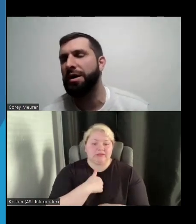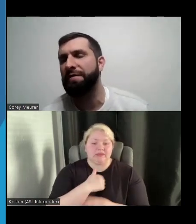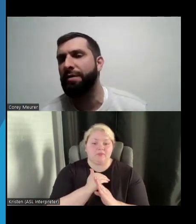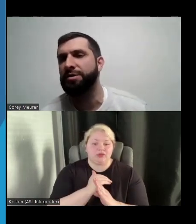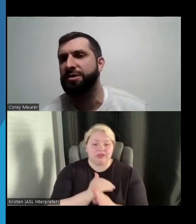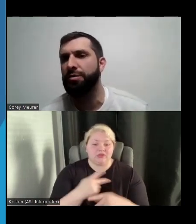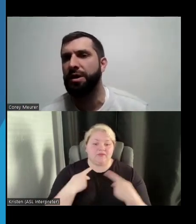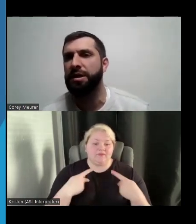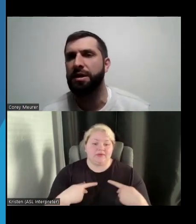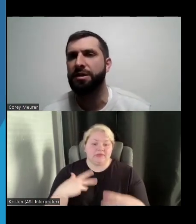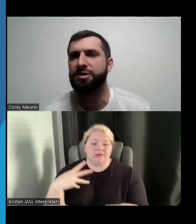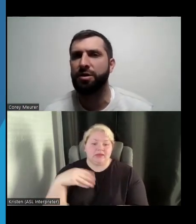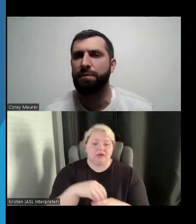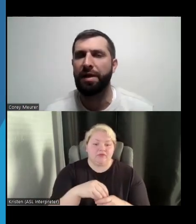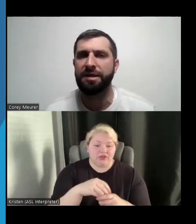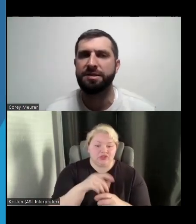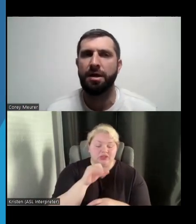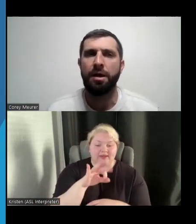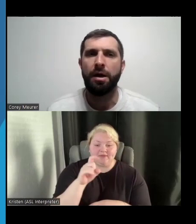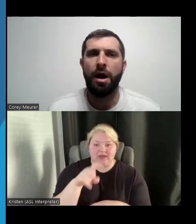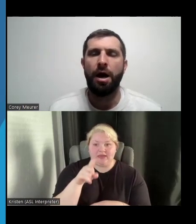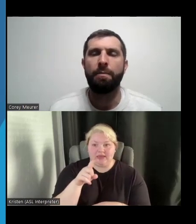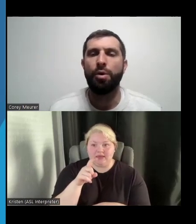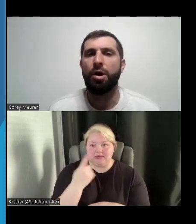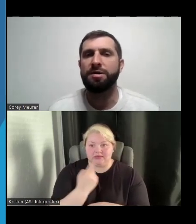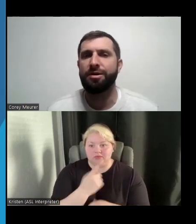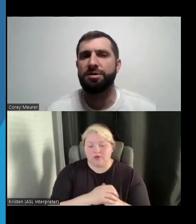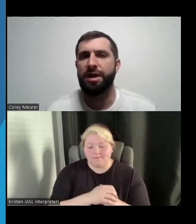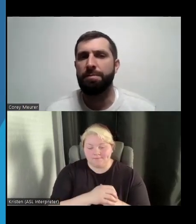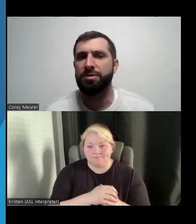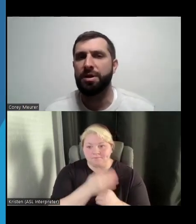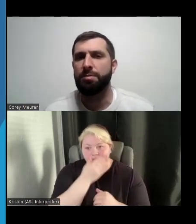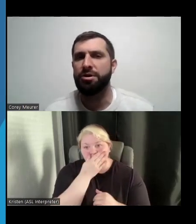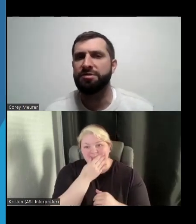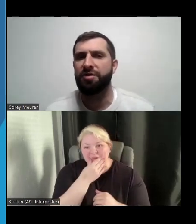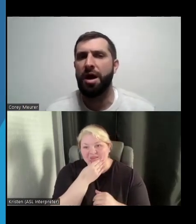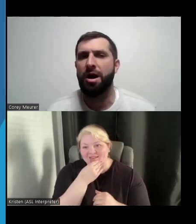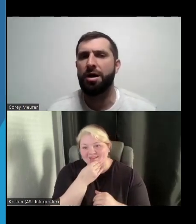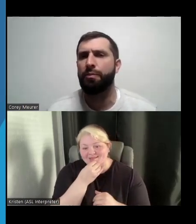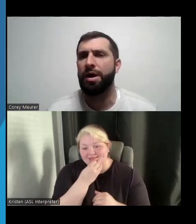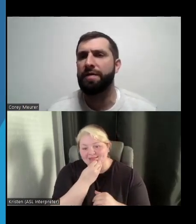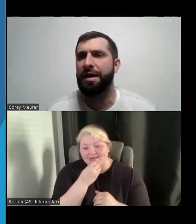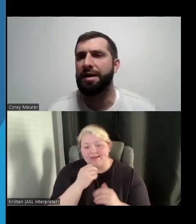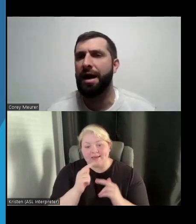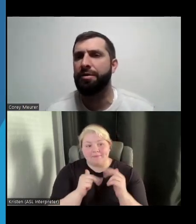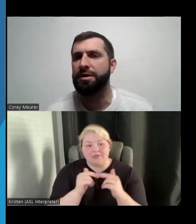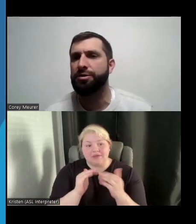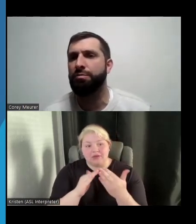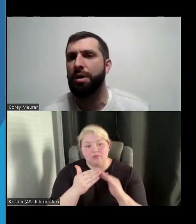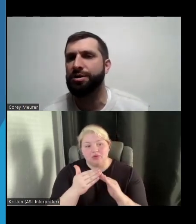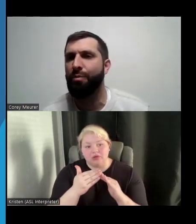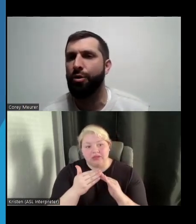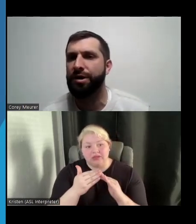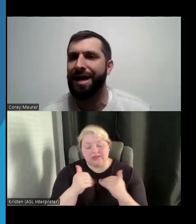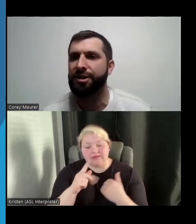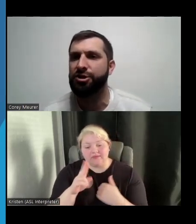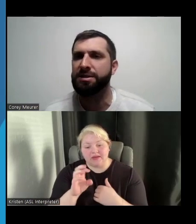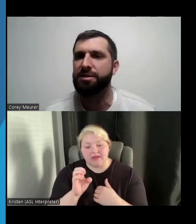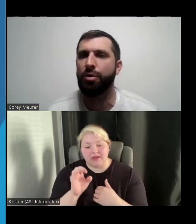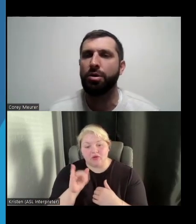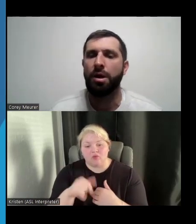as well, if that was so needed at a certain place. We also take building communities of care and break that down into much